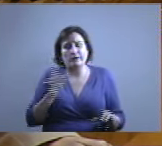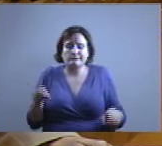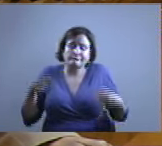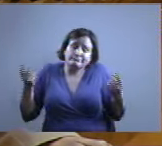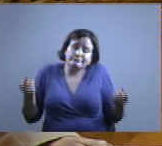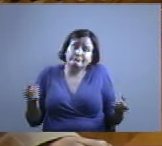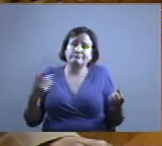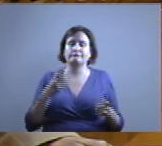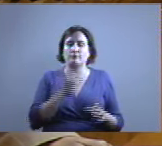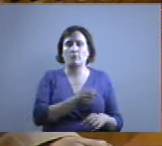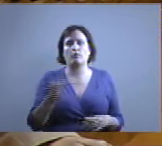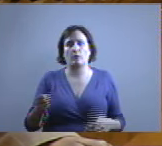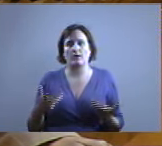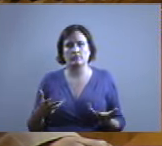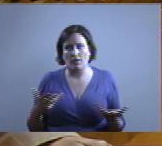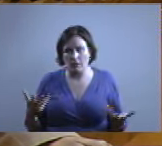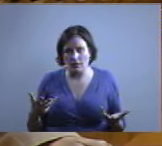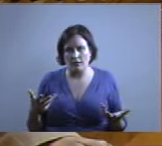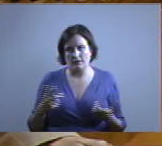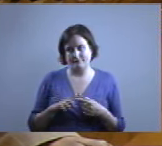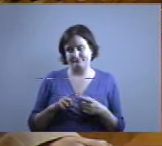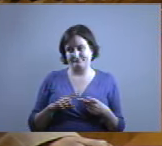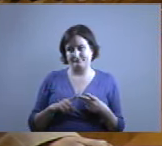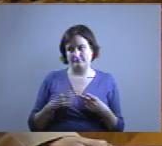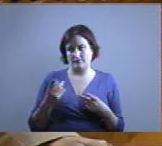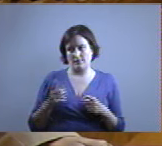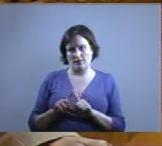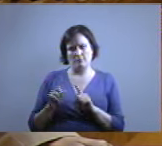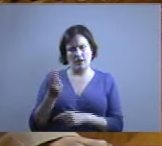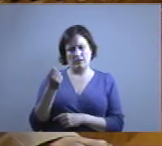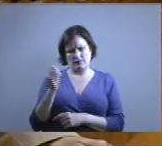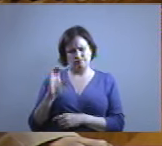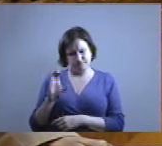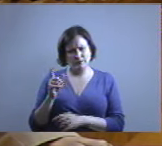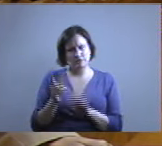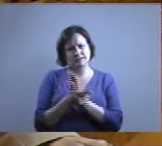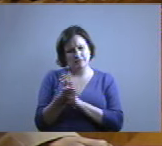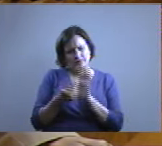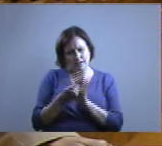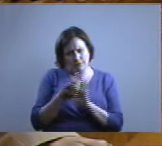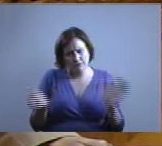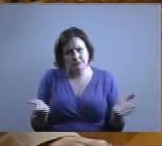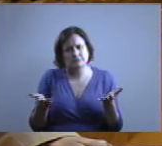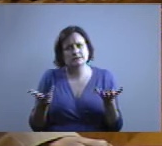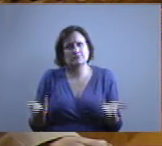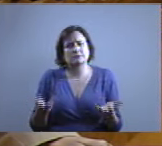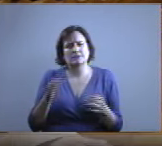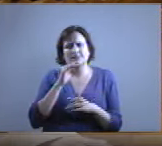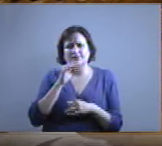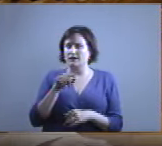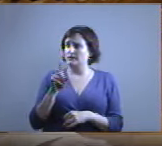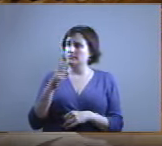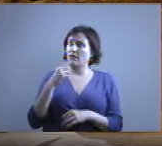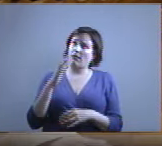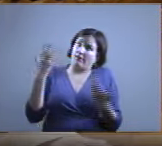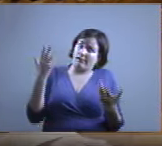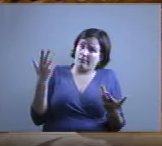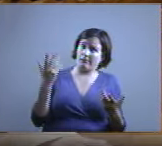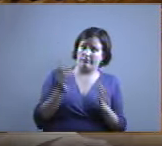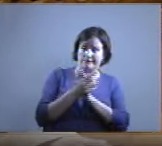a myriad of legislation to finance skills development, we cannot continue to plead lack of skills because of the